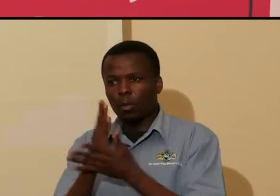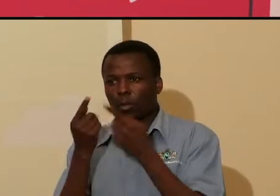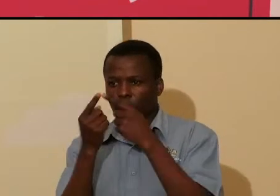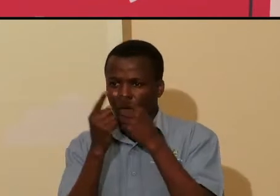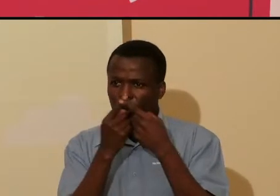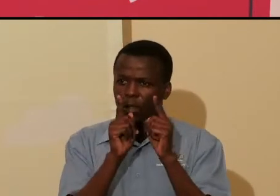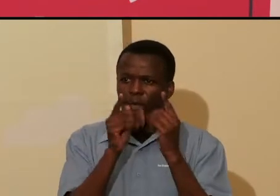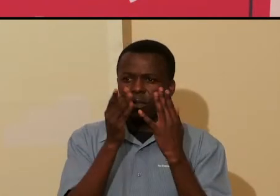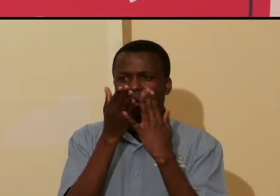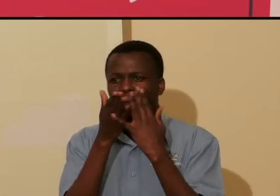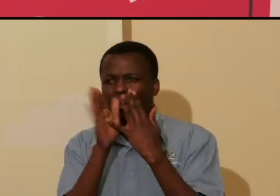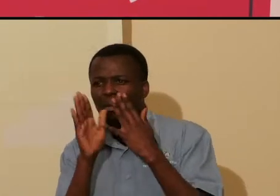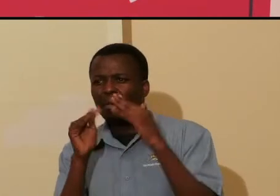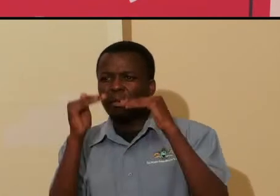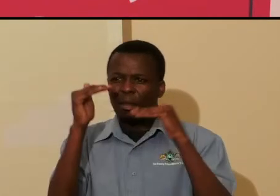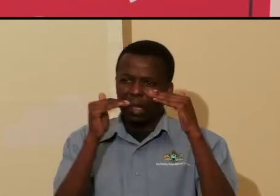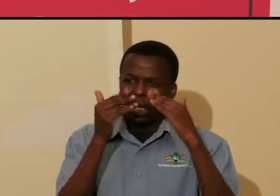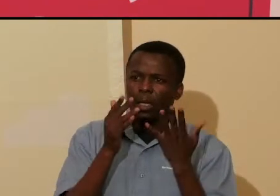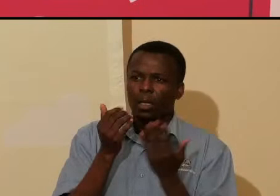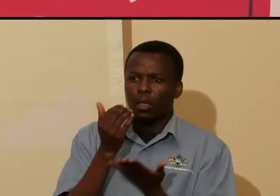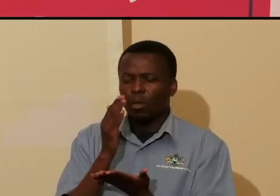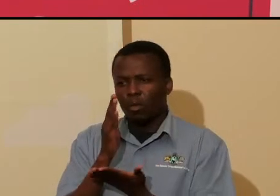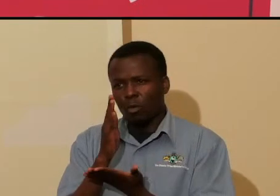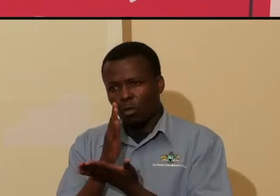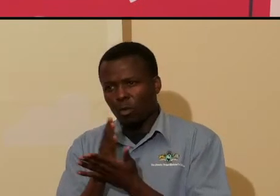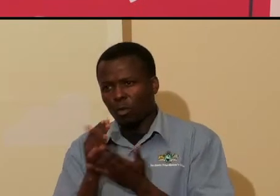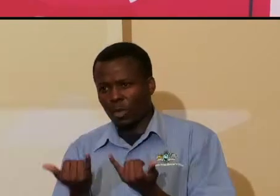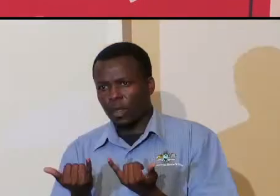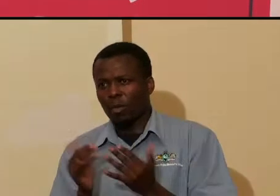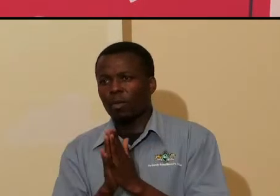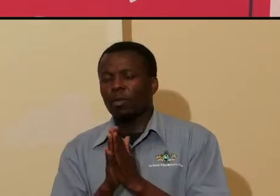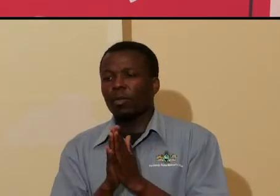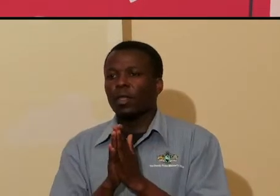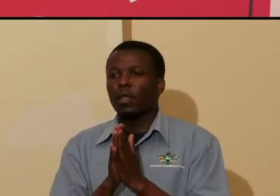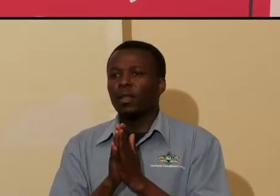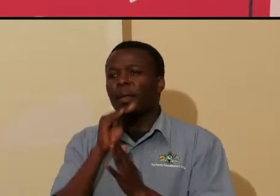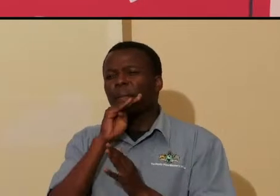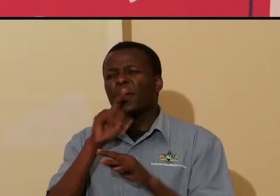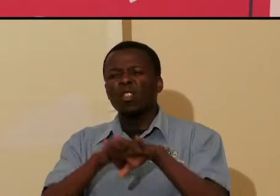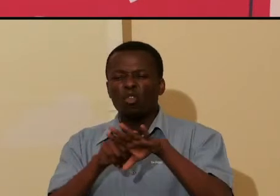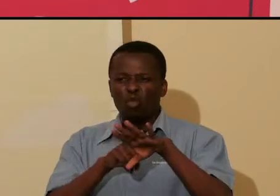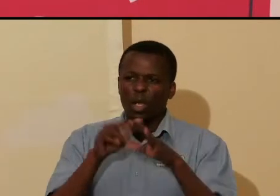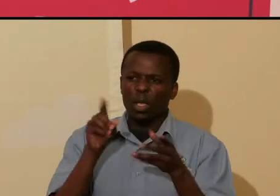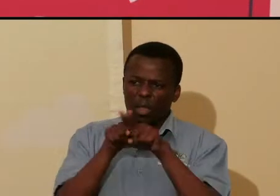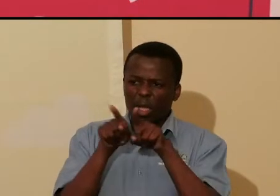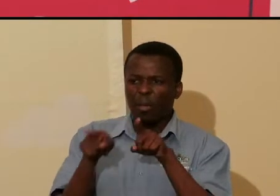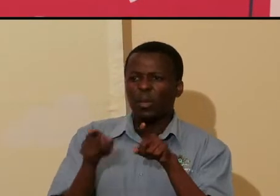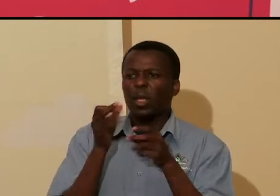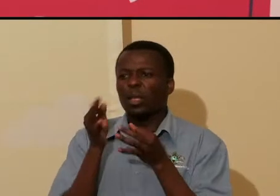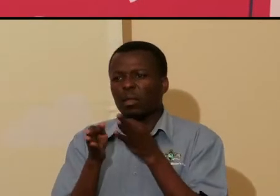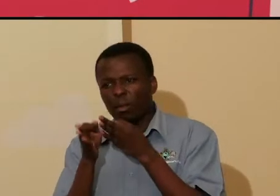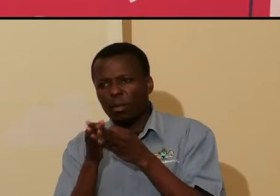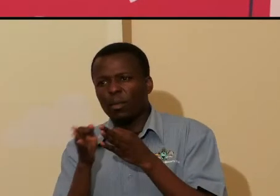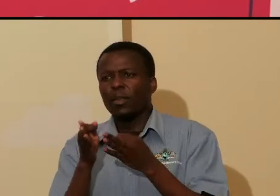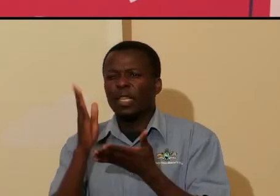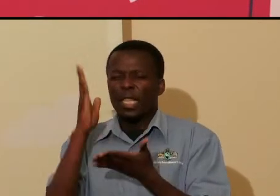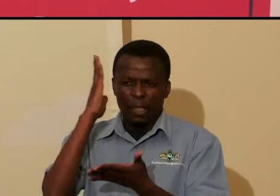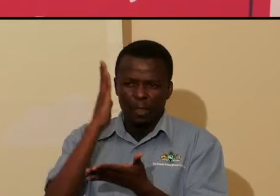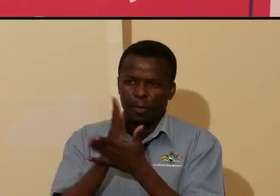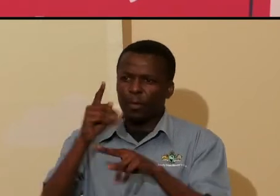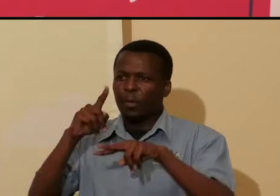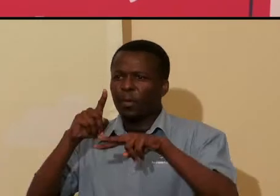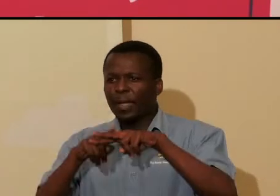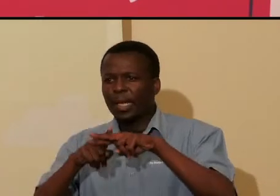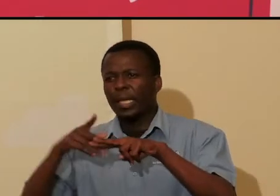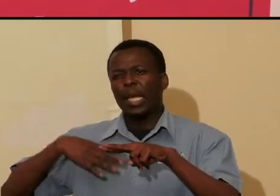and pandemics. In Siswati, we are saying, Singoba AIDS, letinye tifo